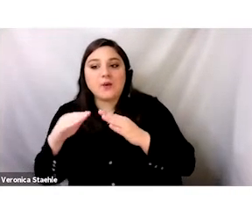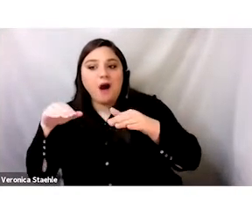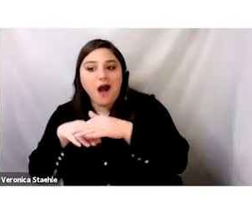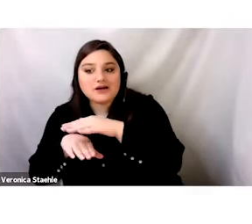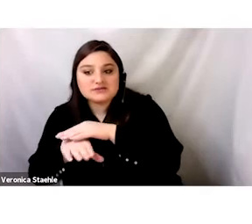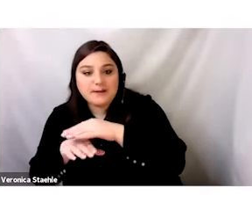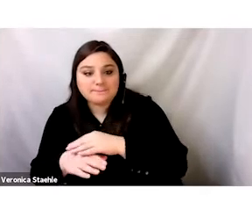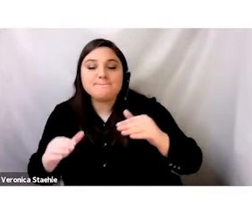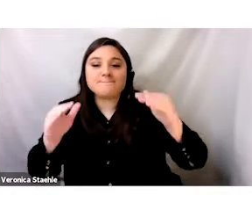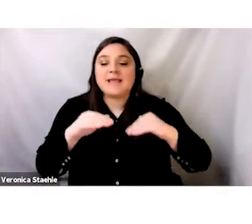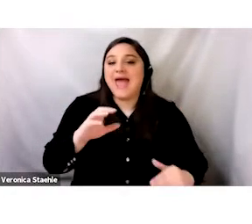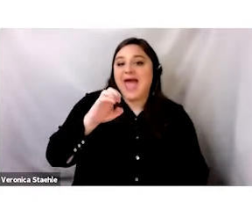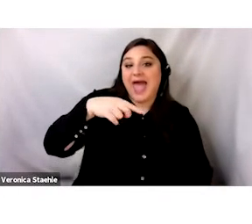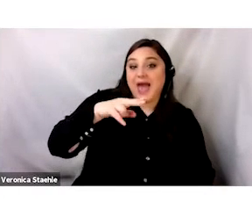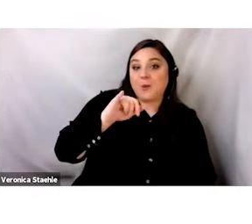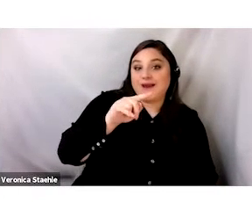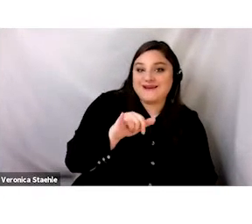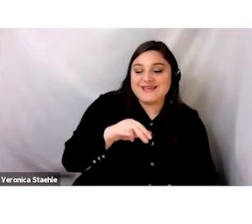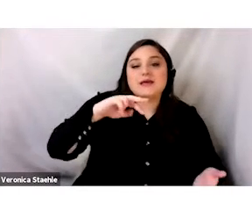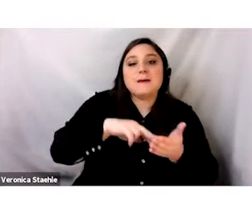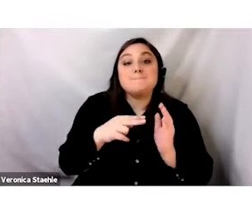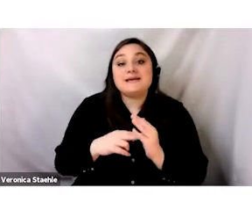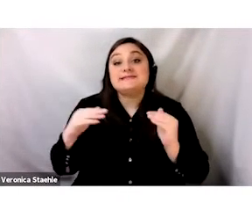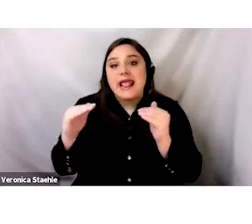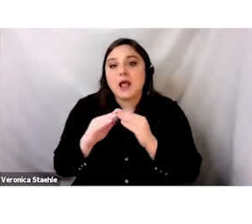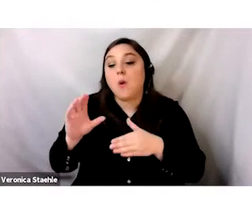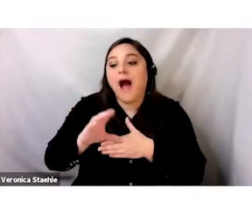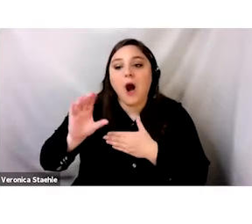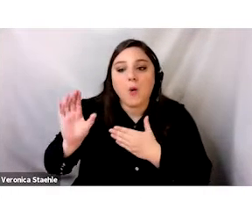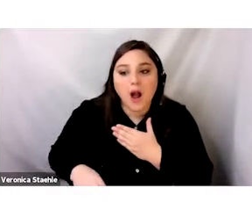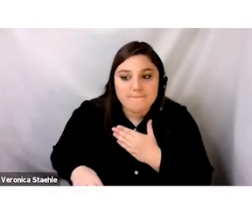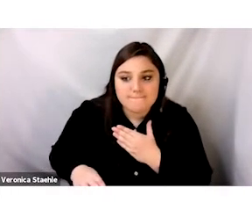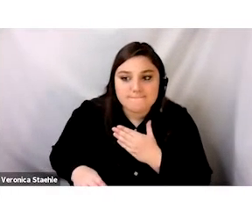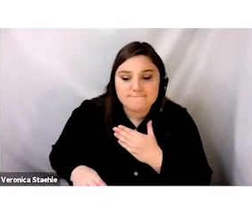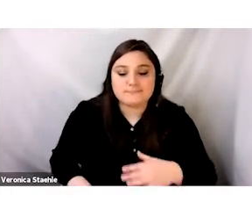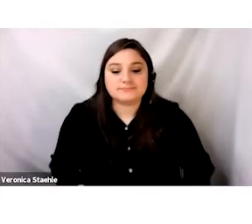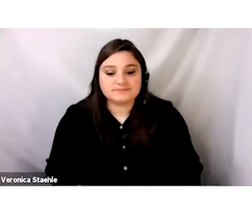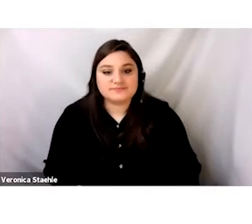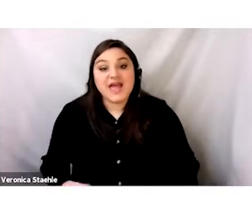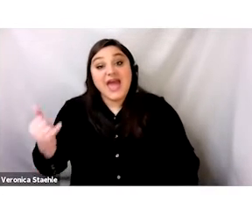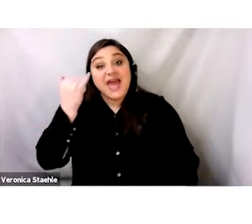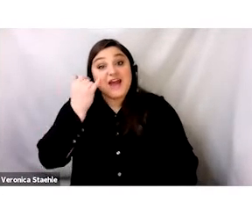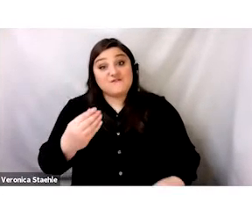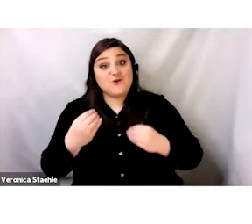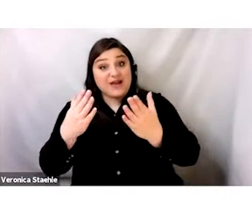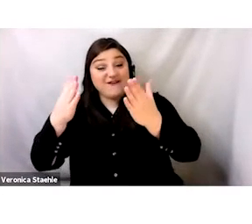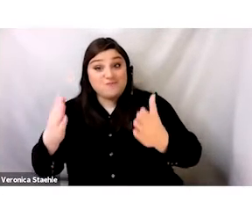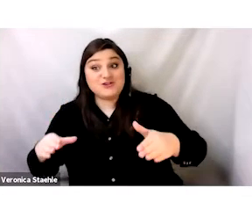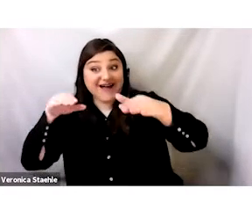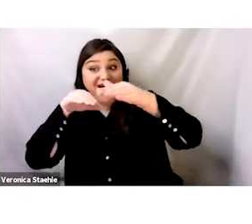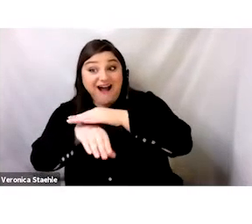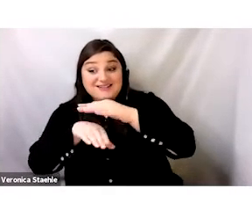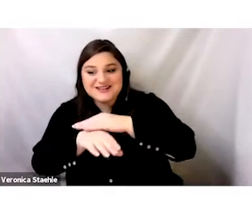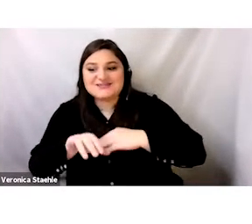are interchangeable, even though I've seen it being interchanged in many spaces. Giving someone access is not the same as someone having the